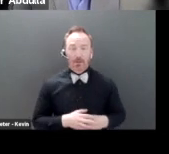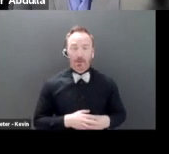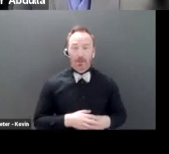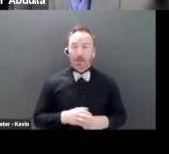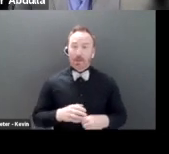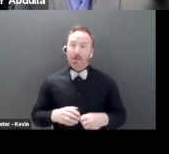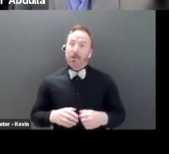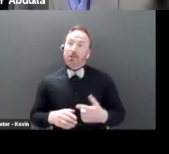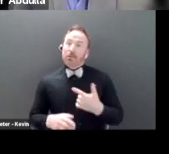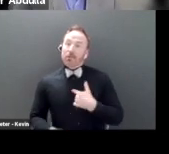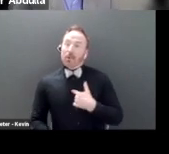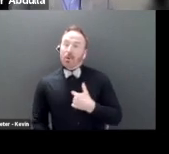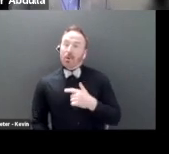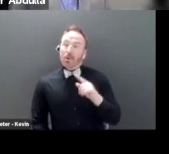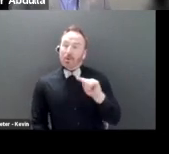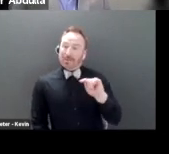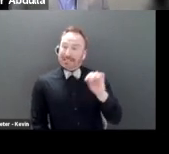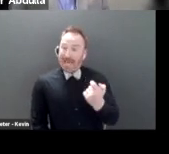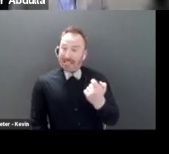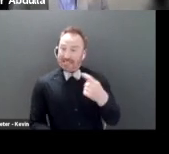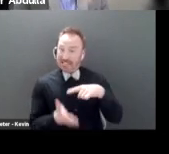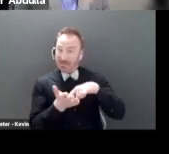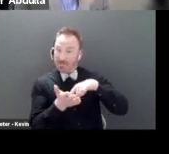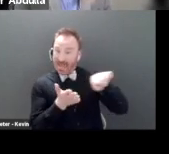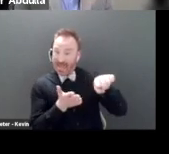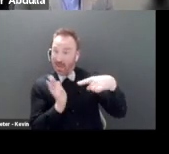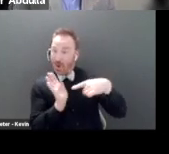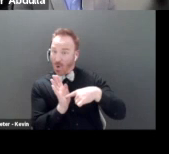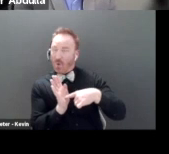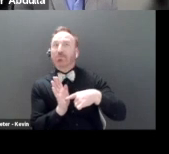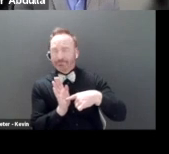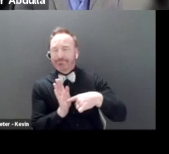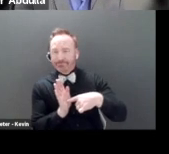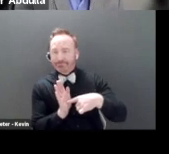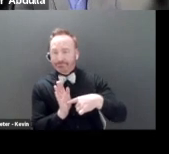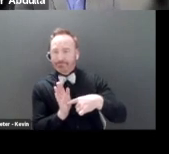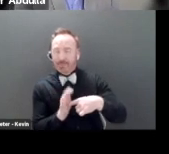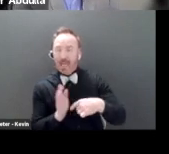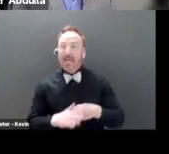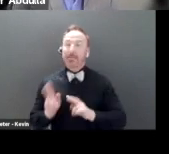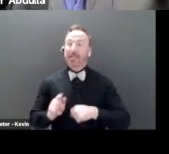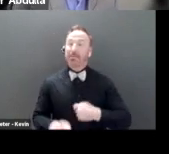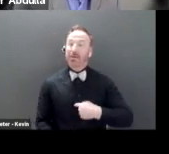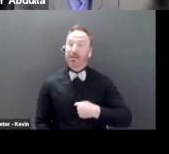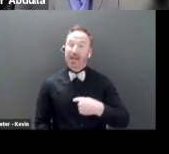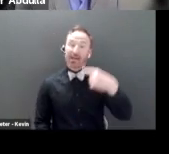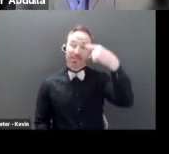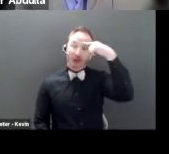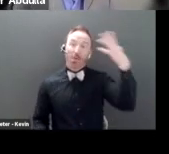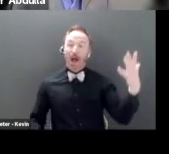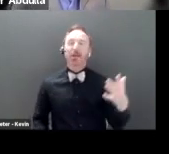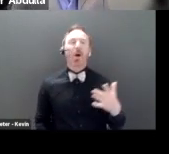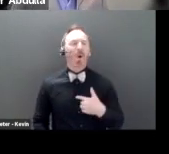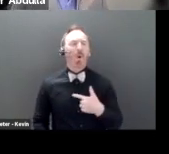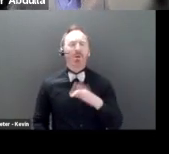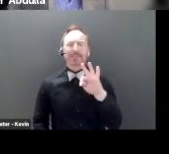taxable to the contractor. Again, it's a thing. People think it's tax-free. It often is not when there's an